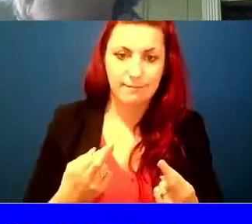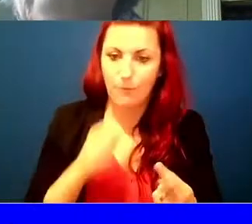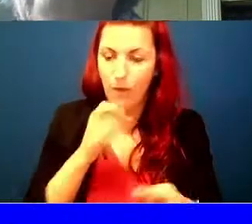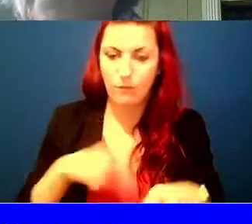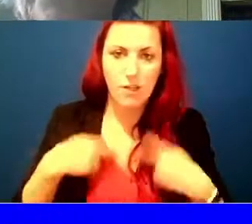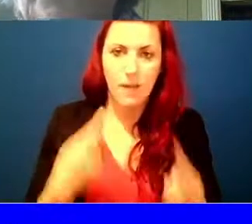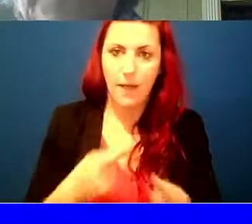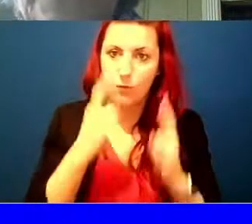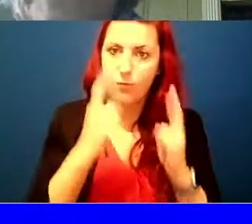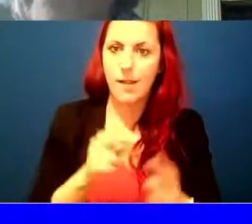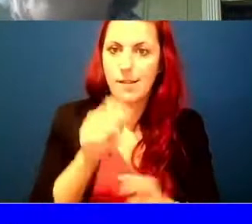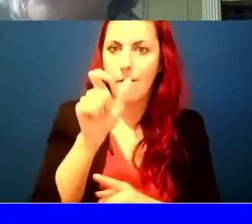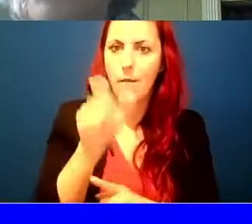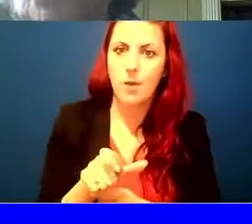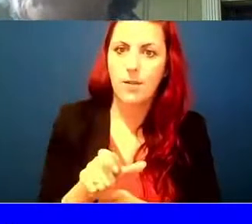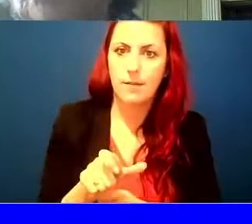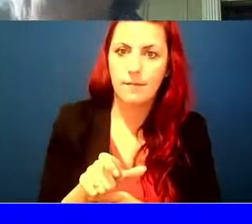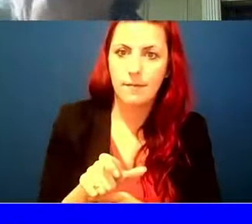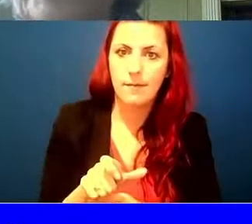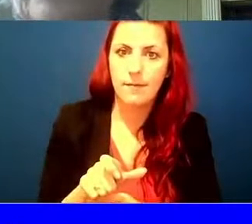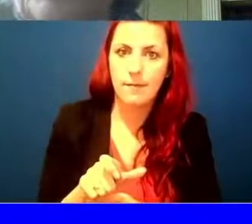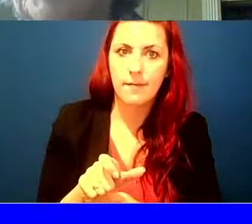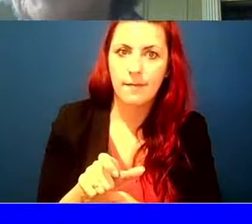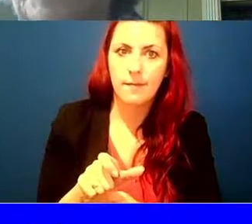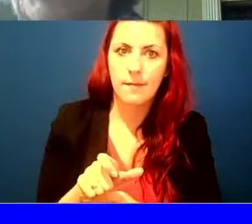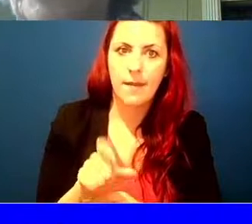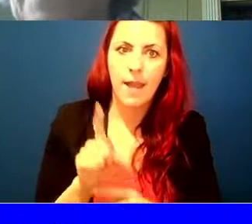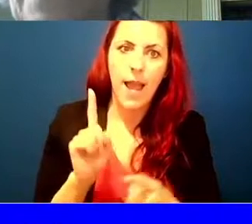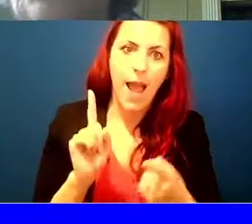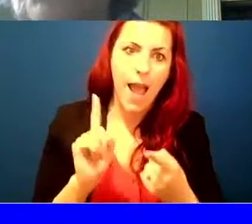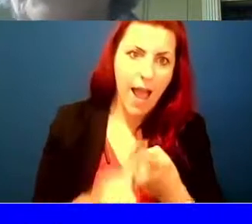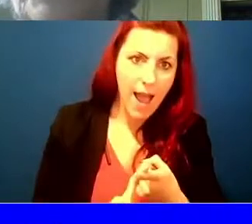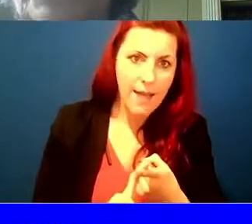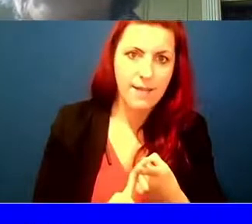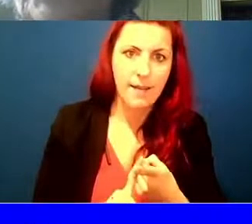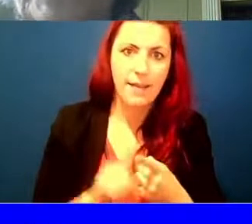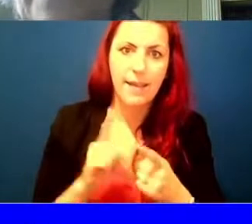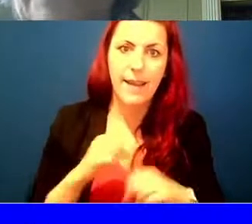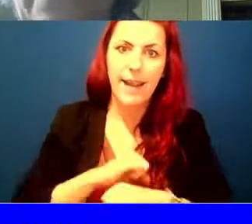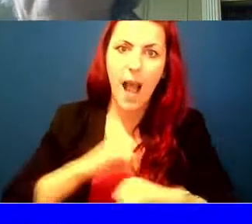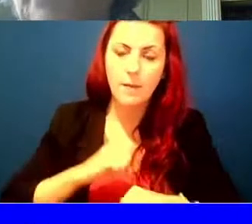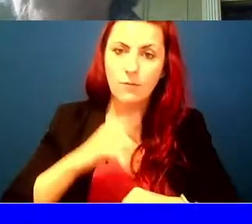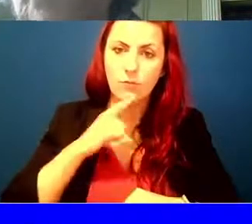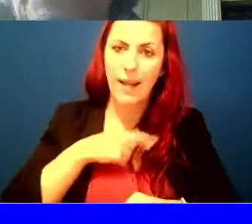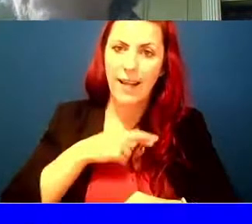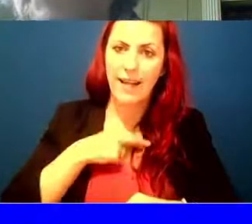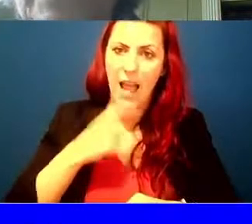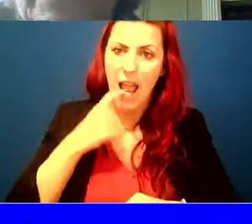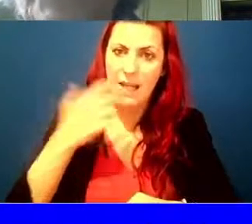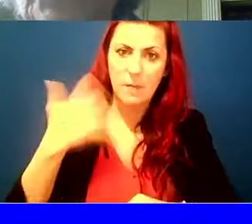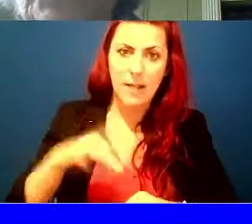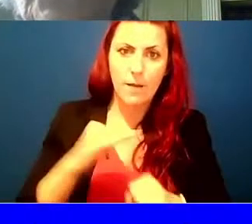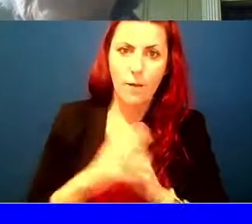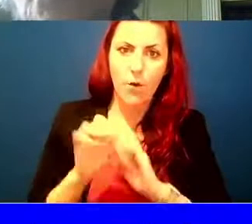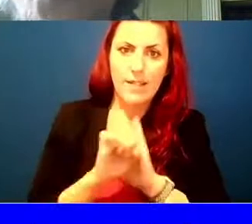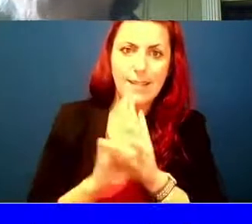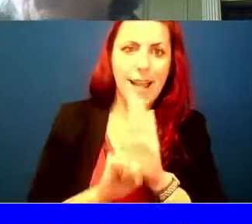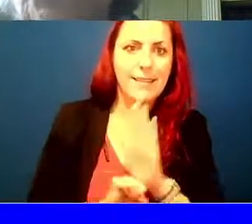person. These gaps are also costly for the state as organisations and for organisations and